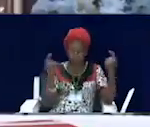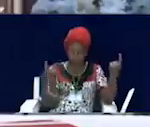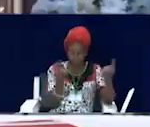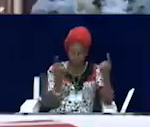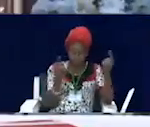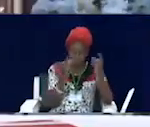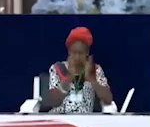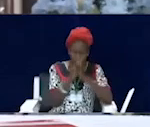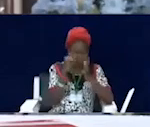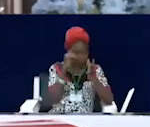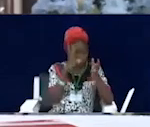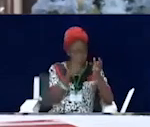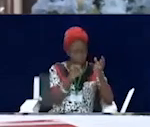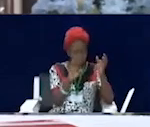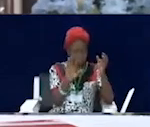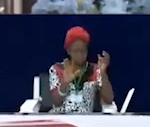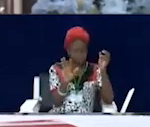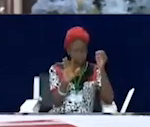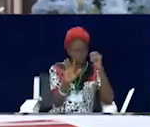Pray for them, brethren.